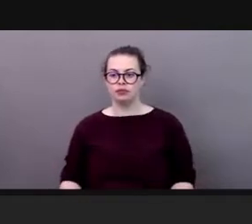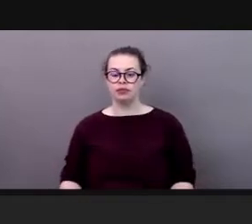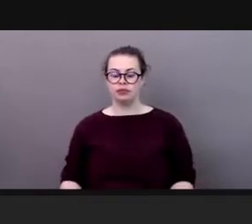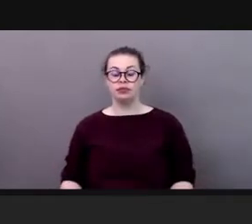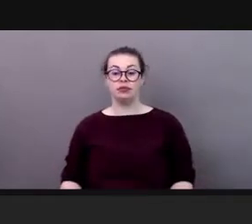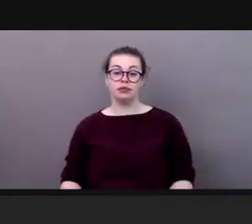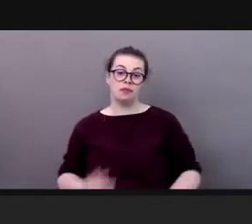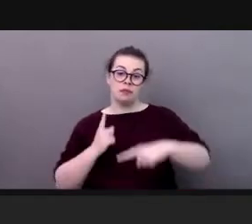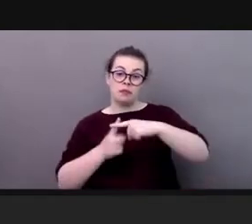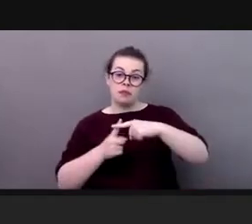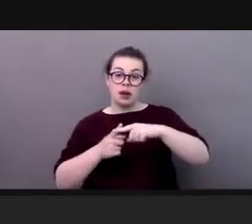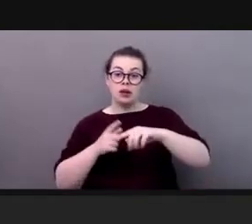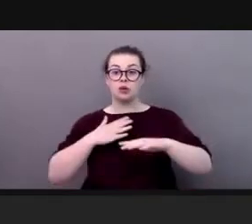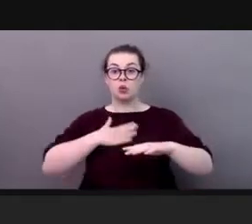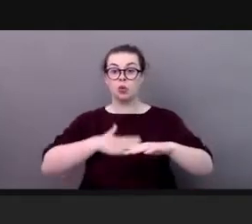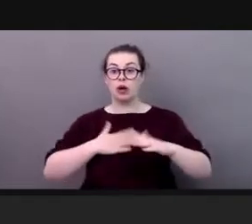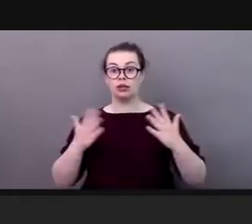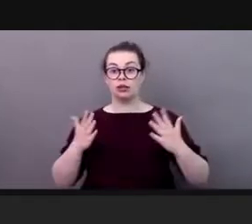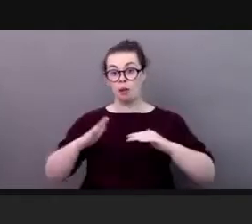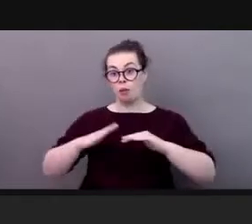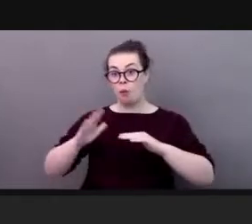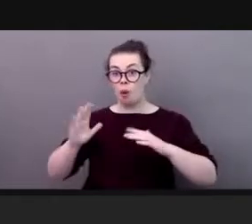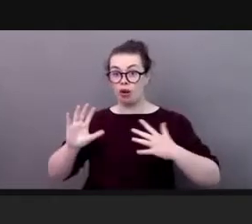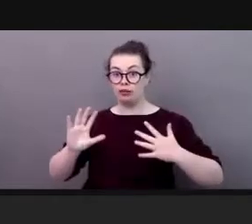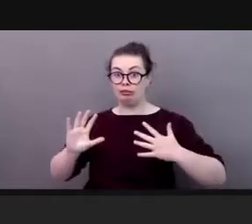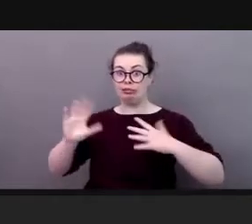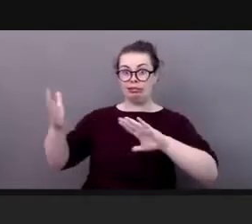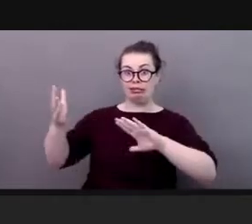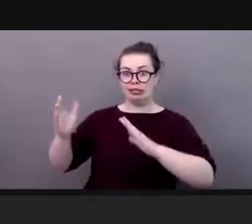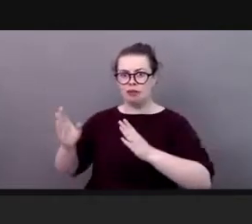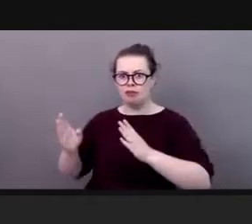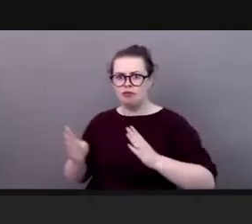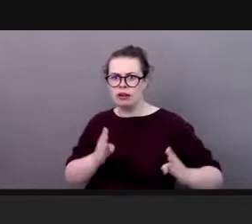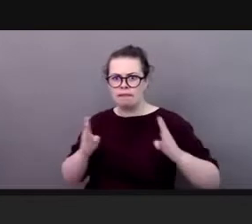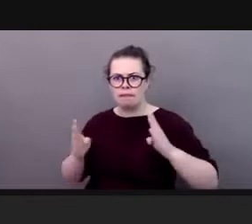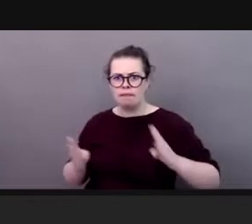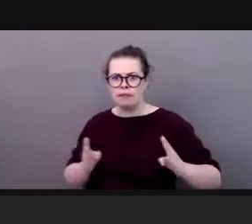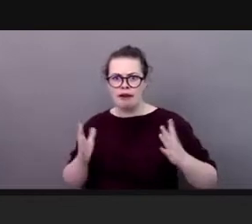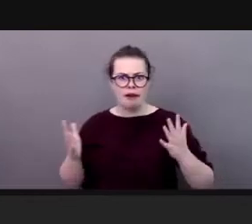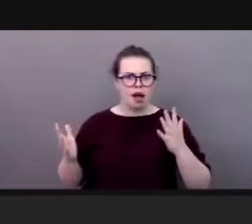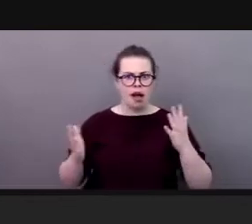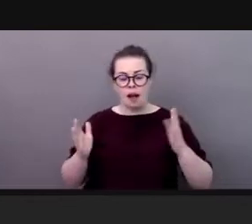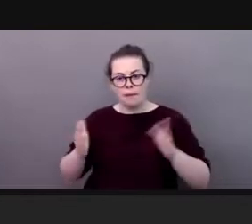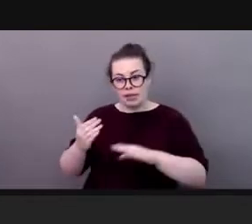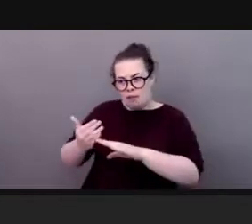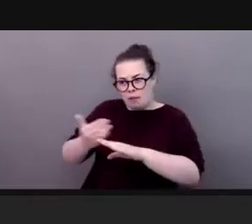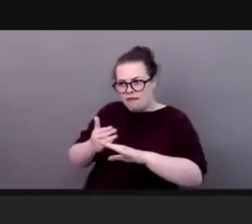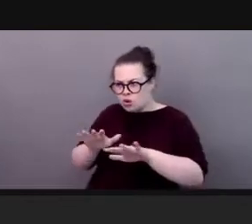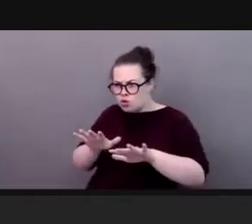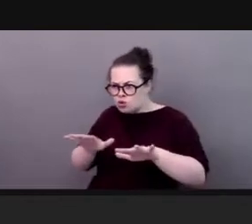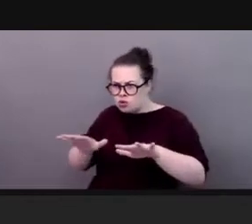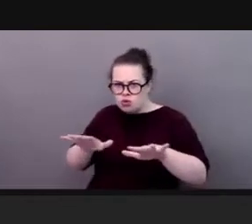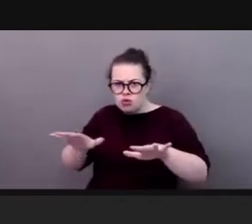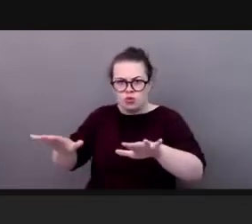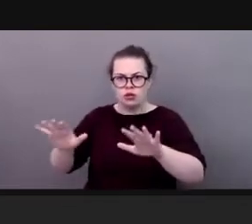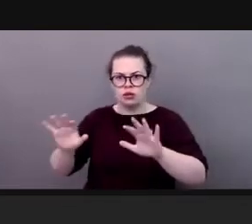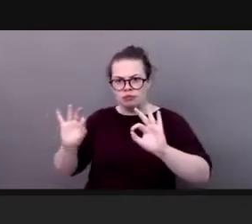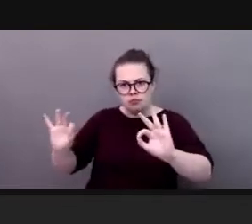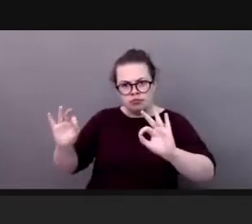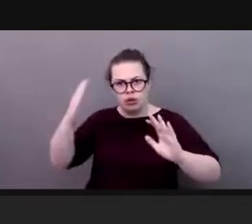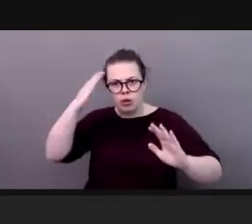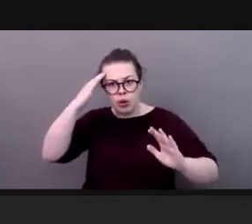more disaster preparedness, including anticipatory action. What Gaëlle says, it's the motto now in